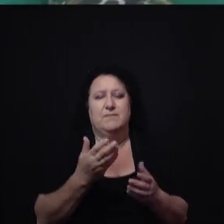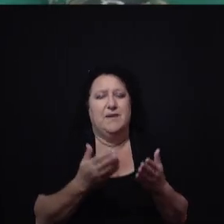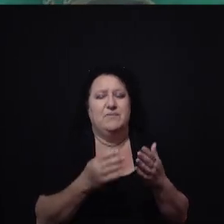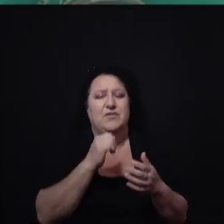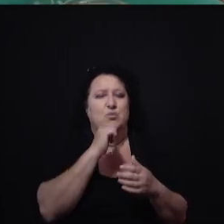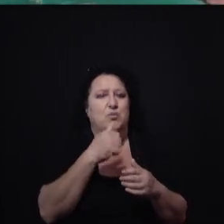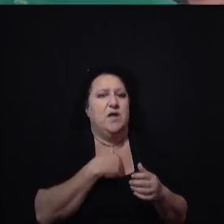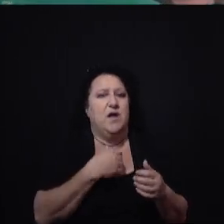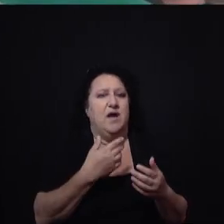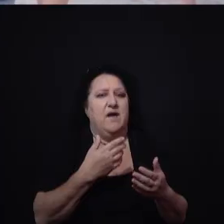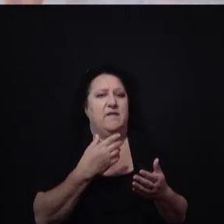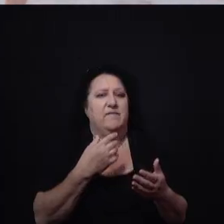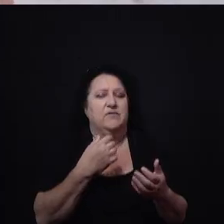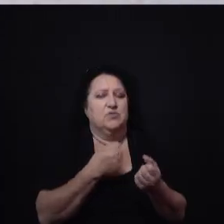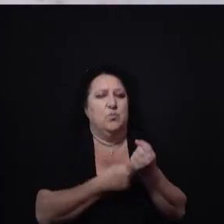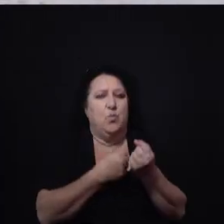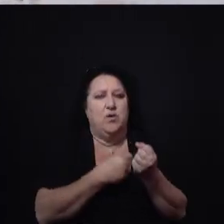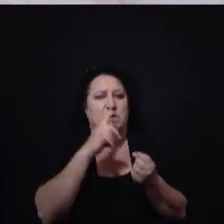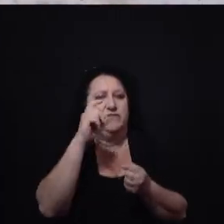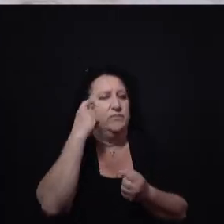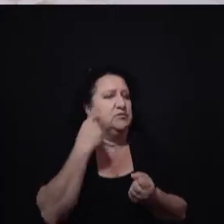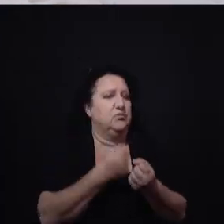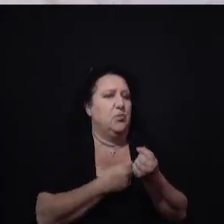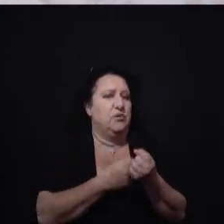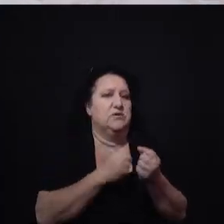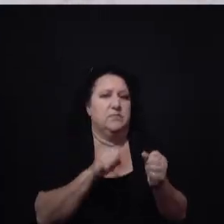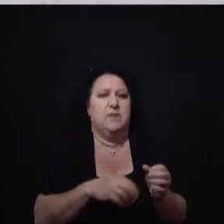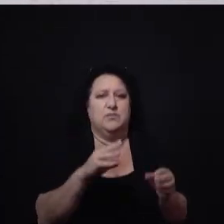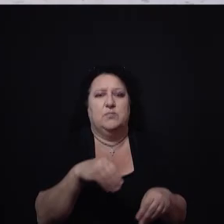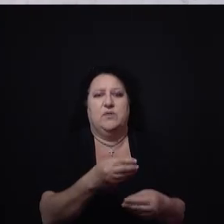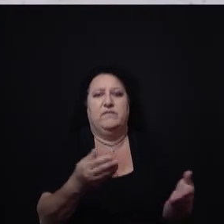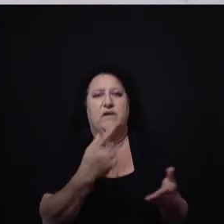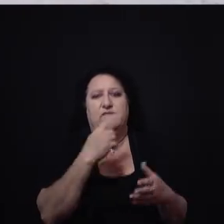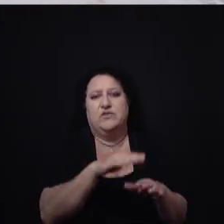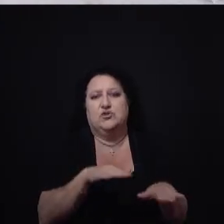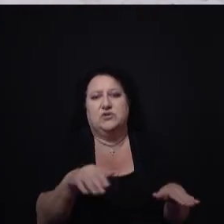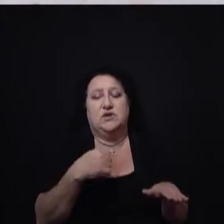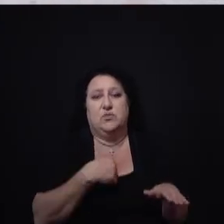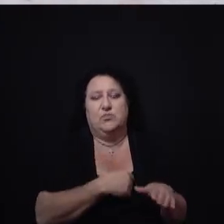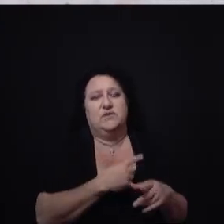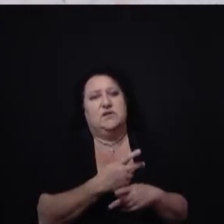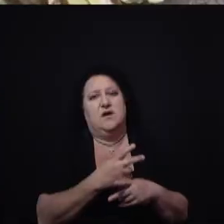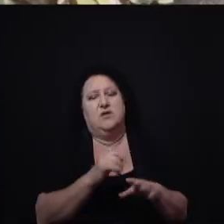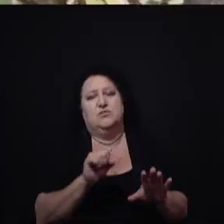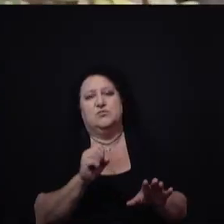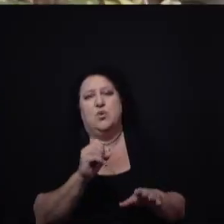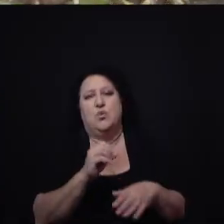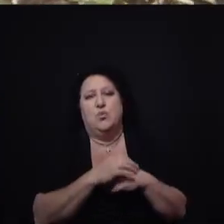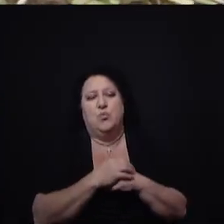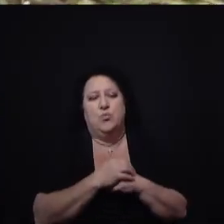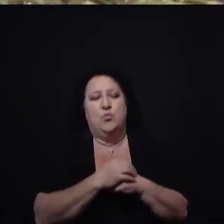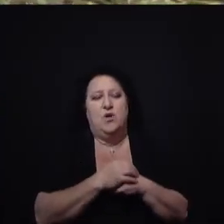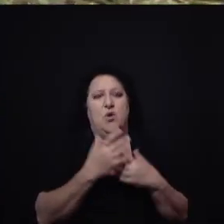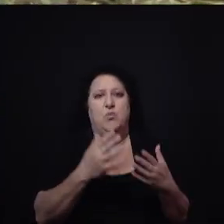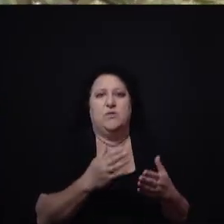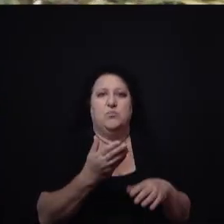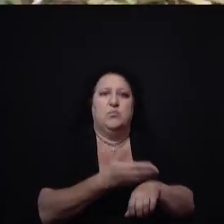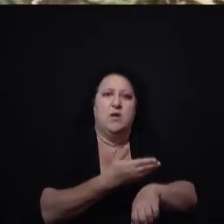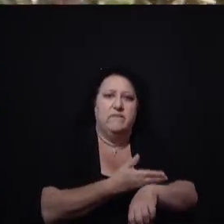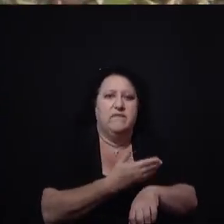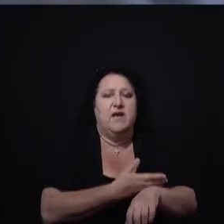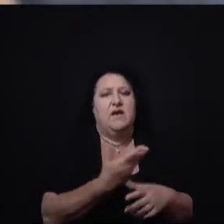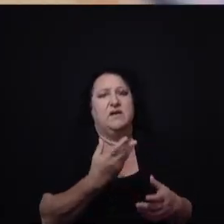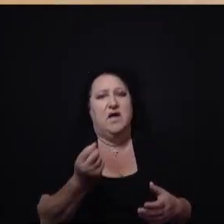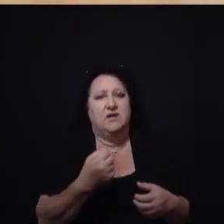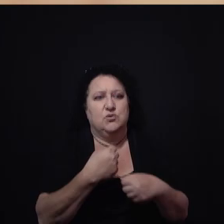from government to provide for the kids that need care. And so by renovating and